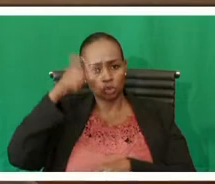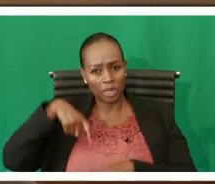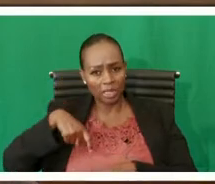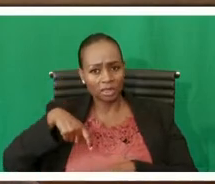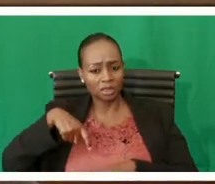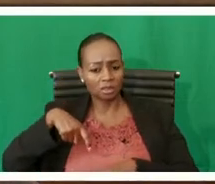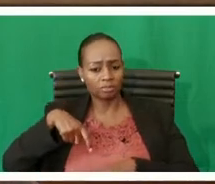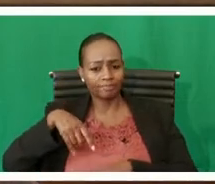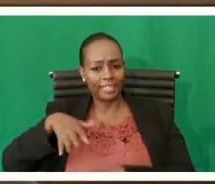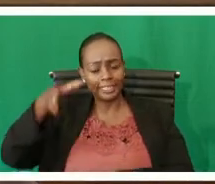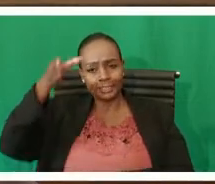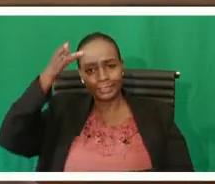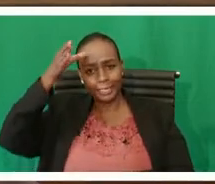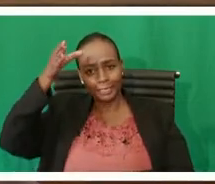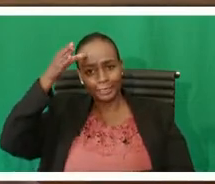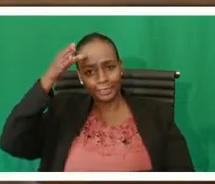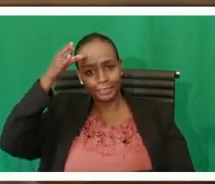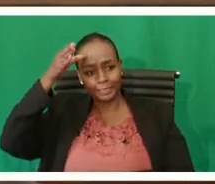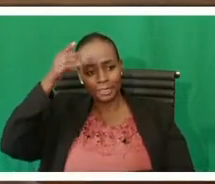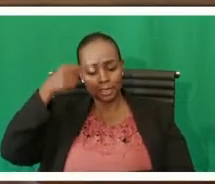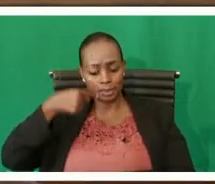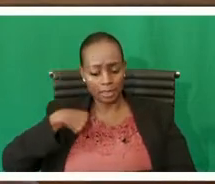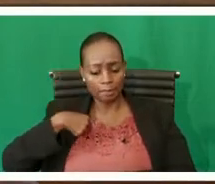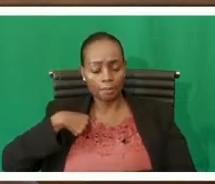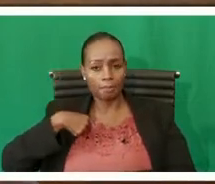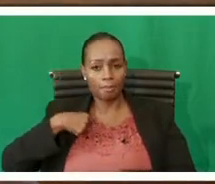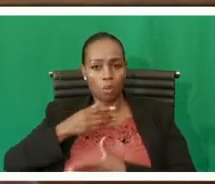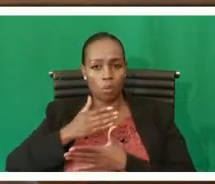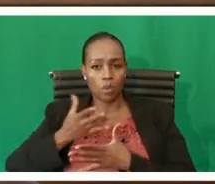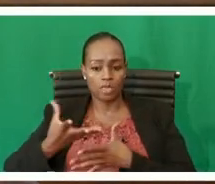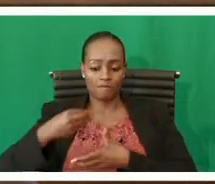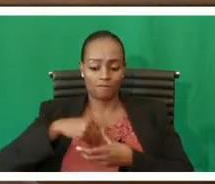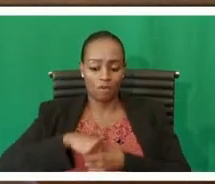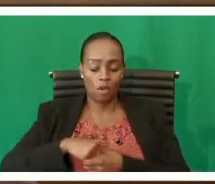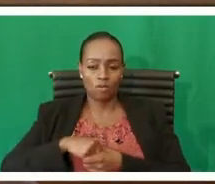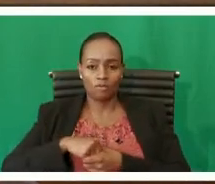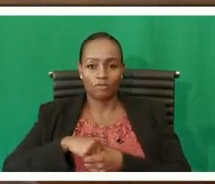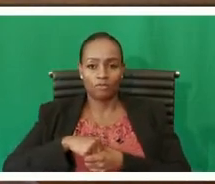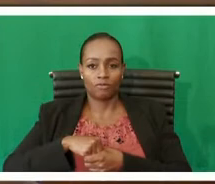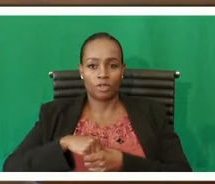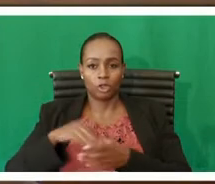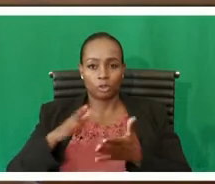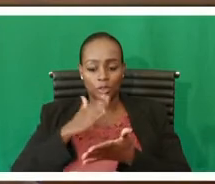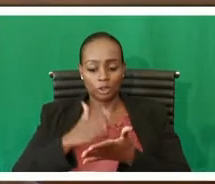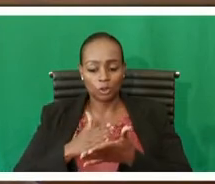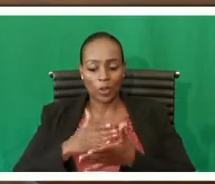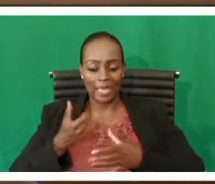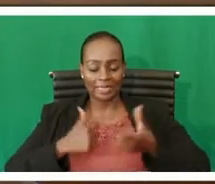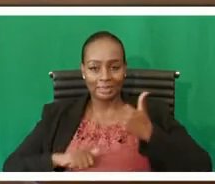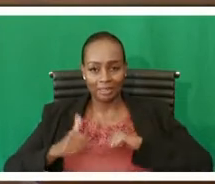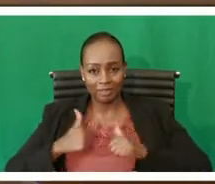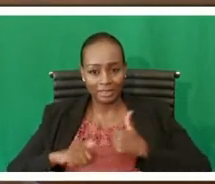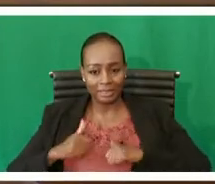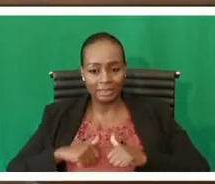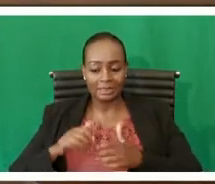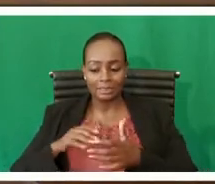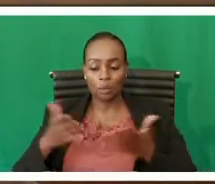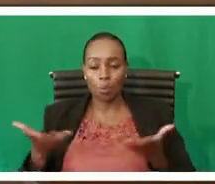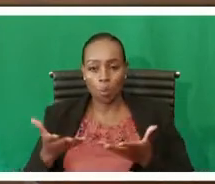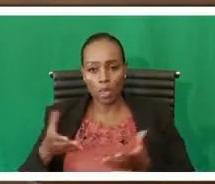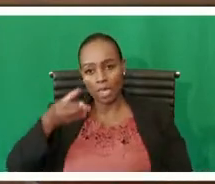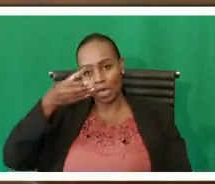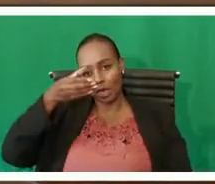intelligence as trainers as part of our innovation hub activities at the Central University